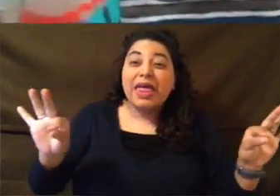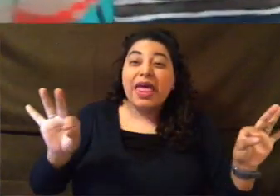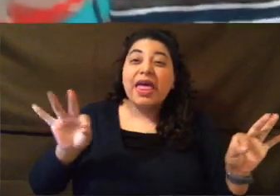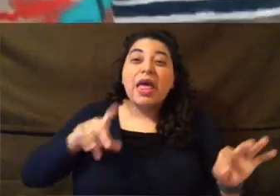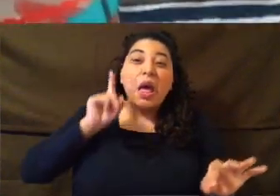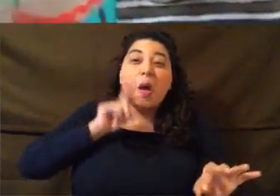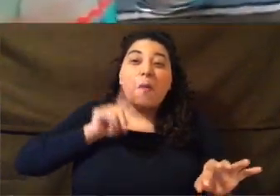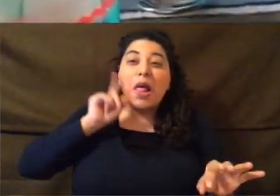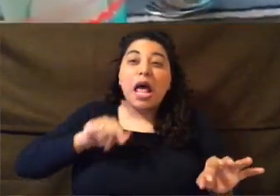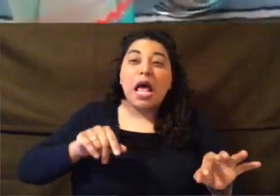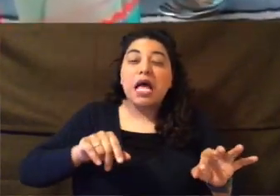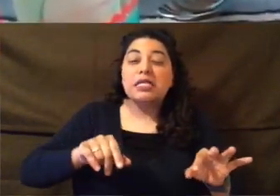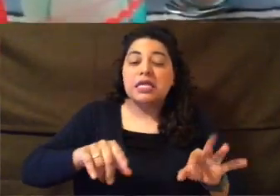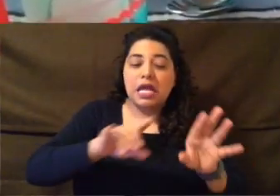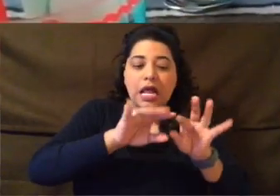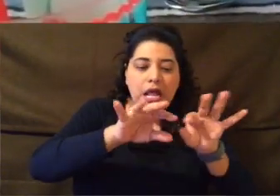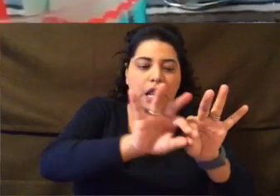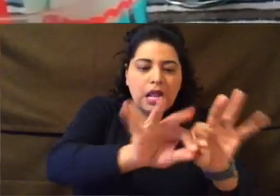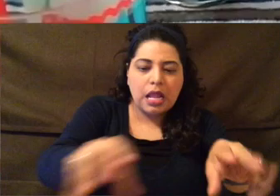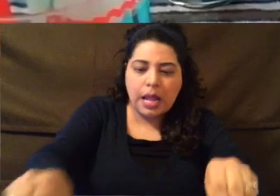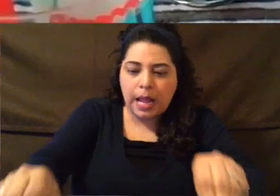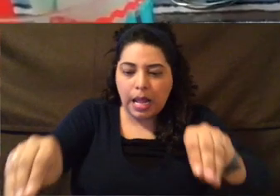your clouds.